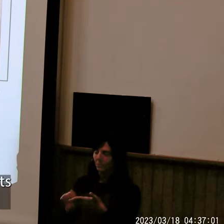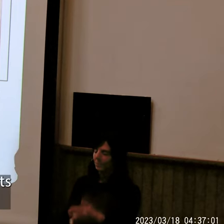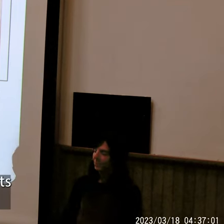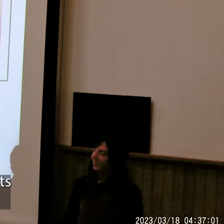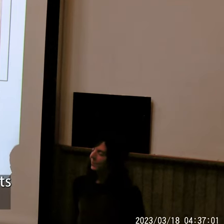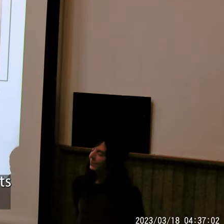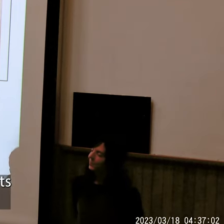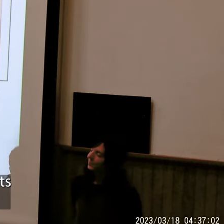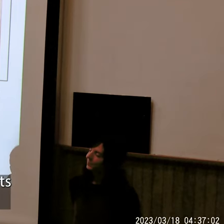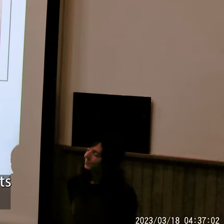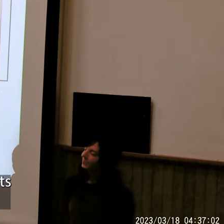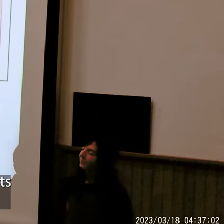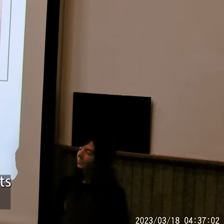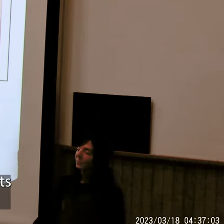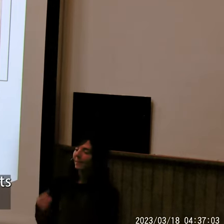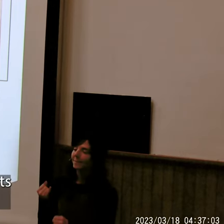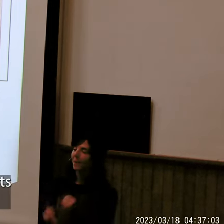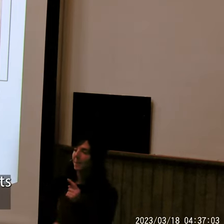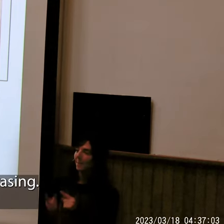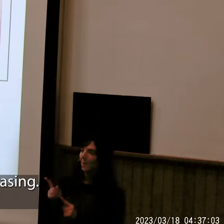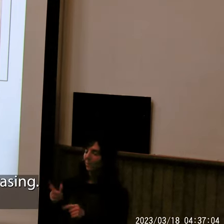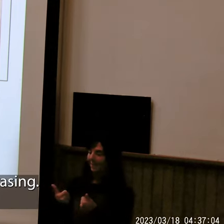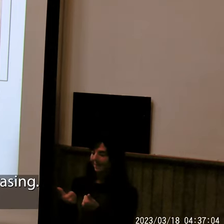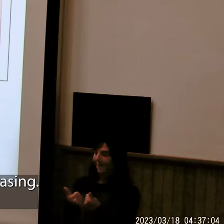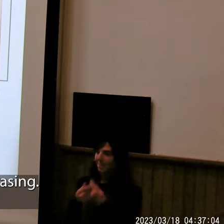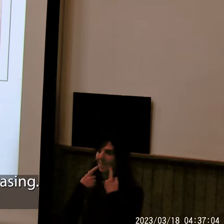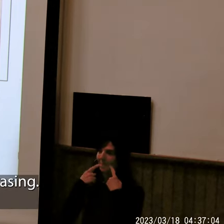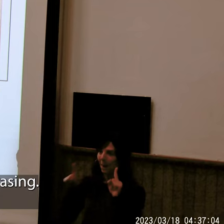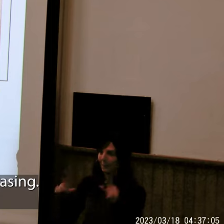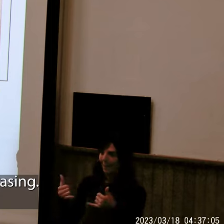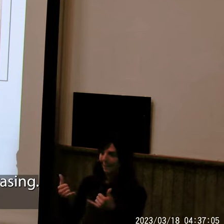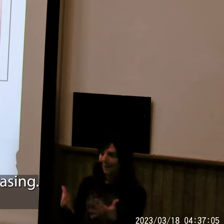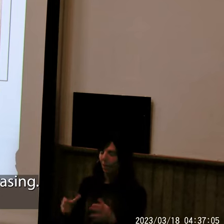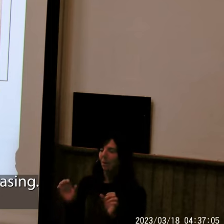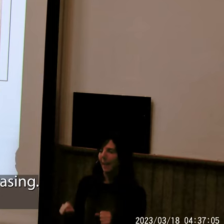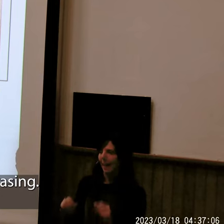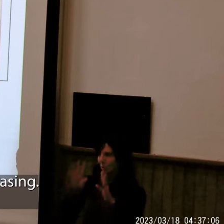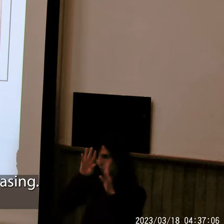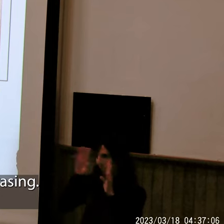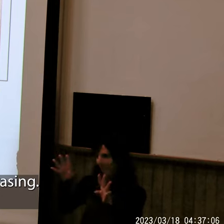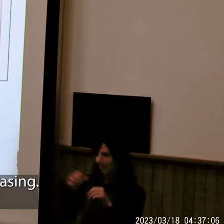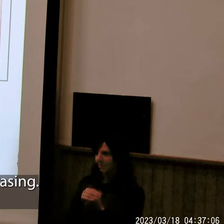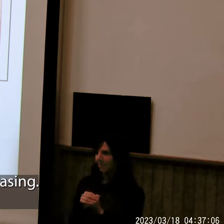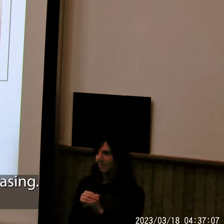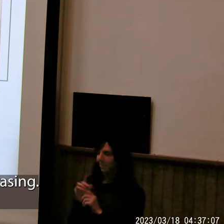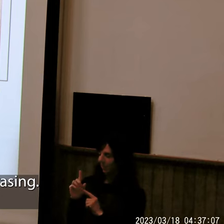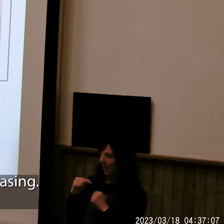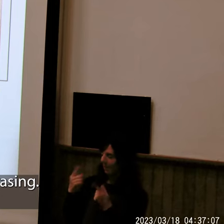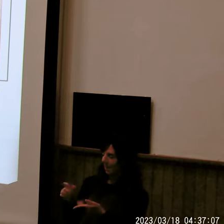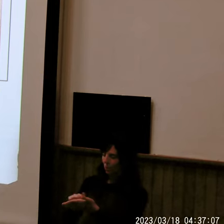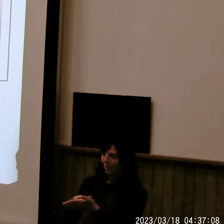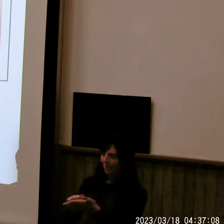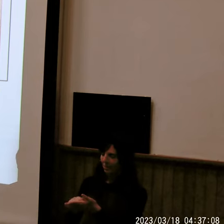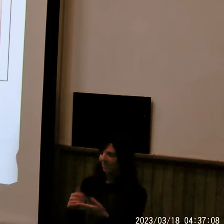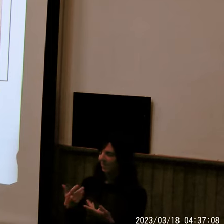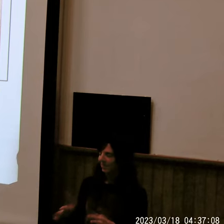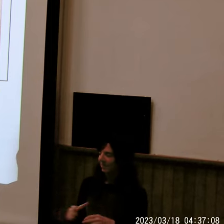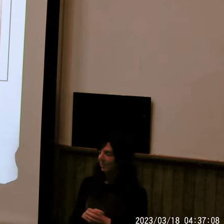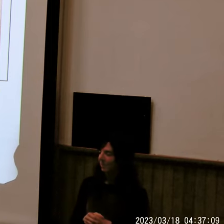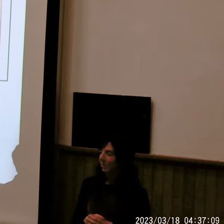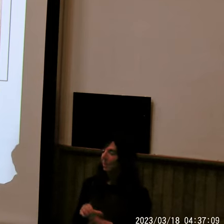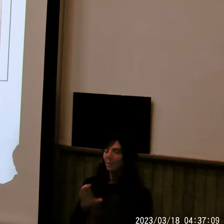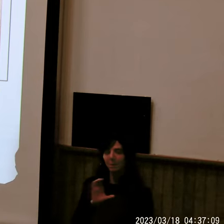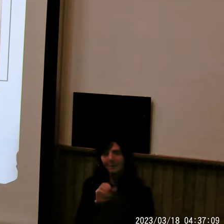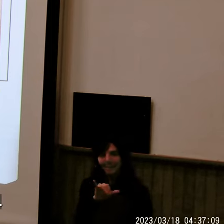It's only in the very final moments of this game that the players get the ability to create instead of erasing. In the game's coda, we hear about